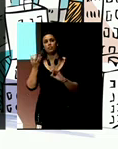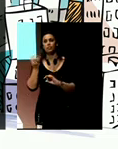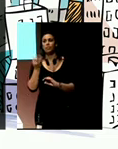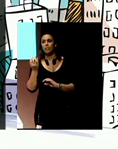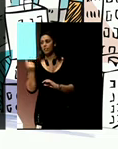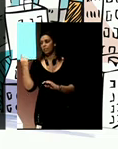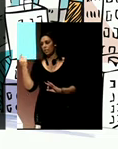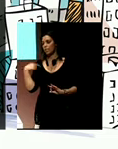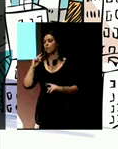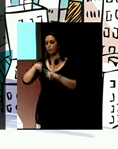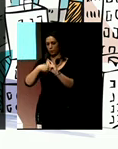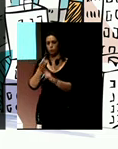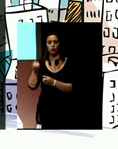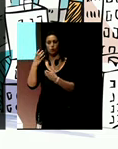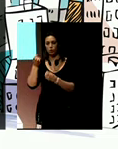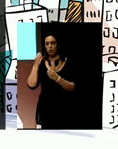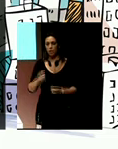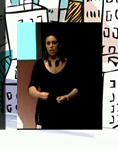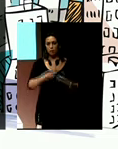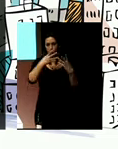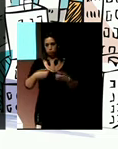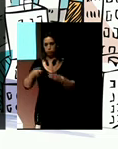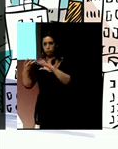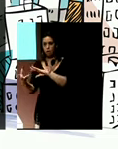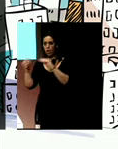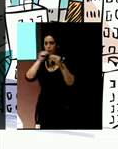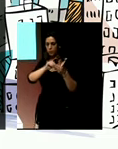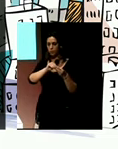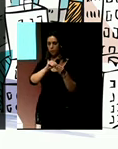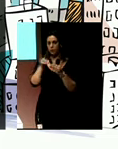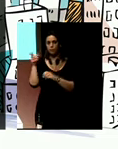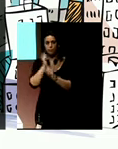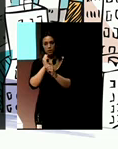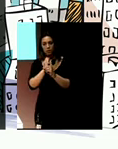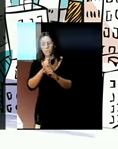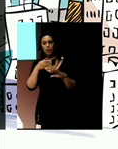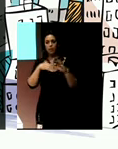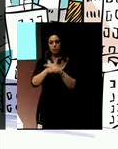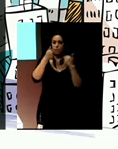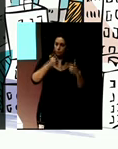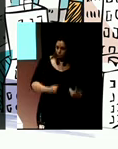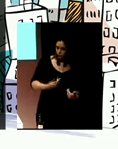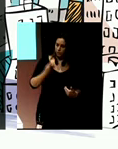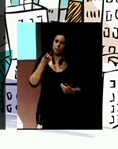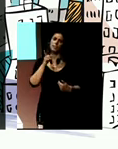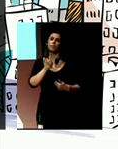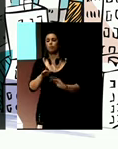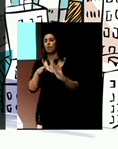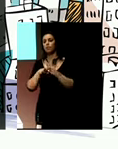Here we have specific adaptations in buildings. They have worked on not only on physical